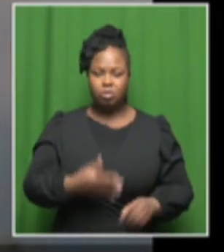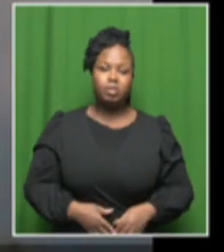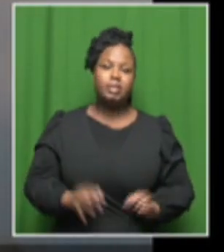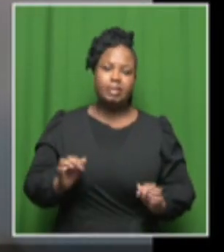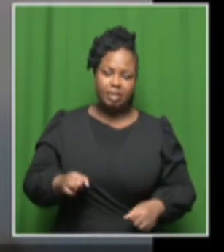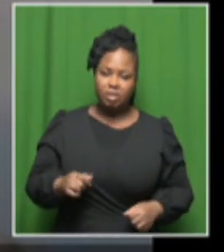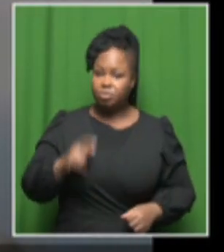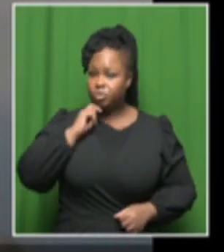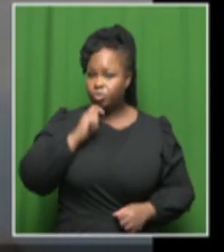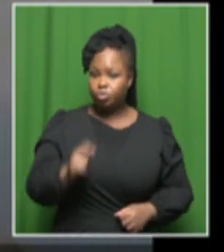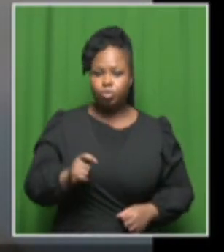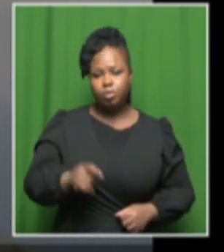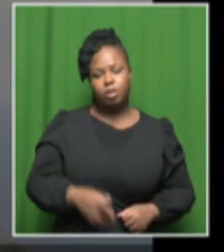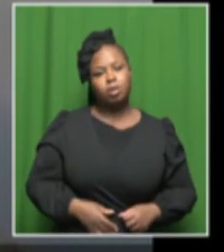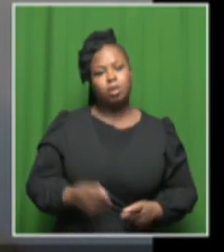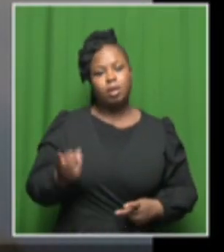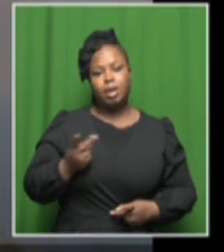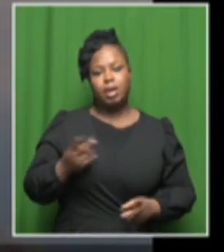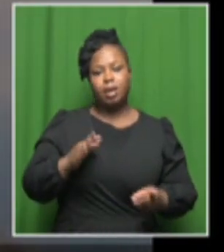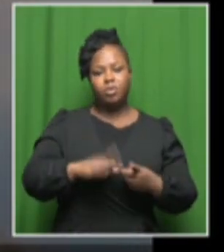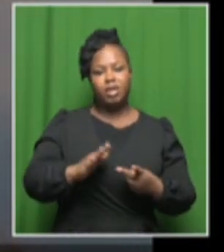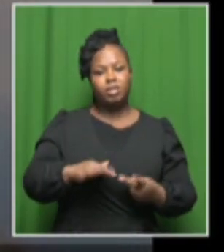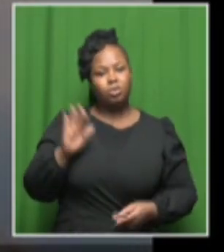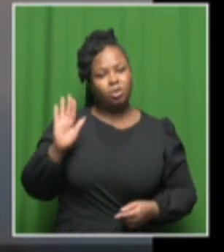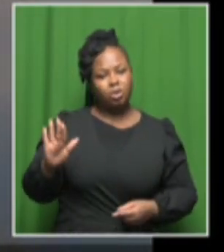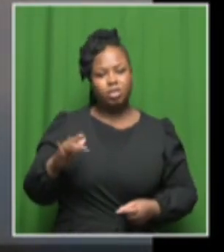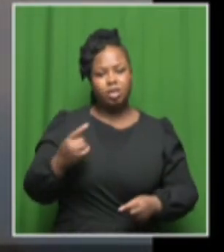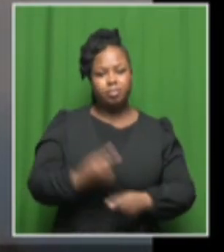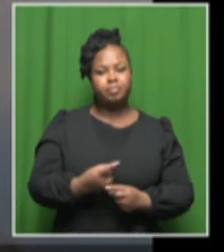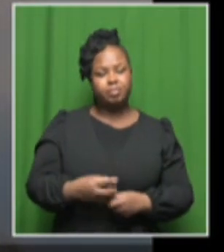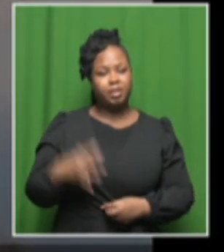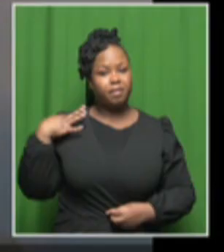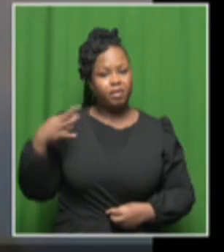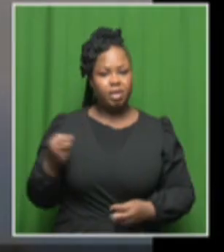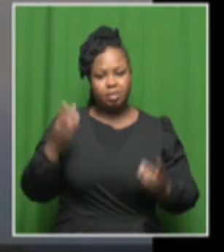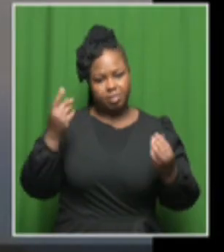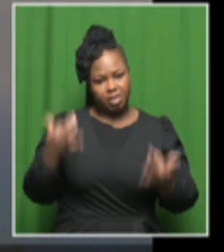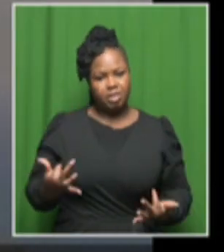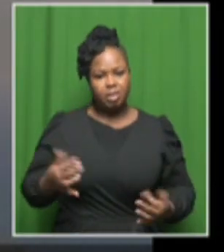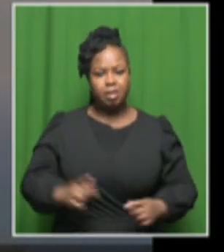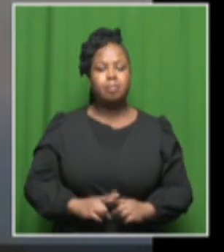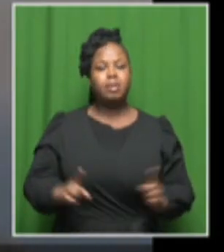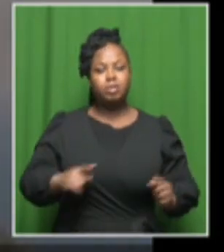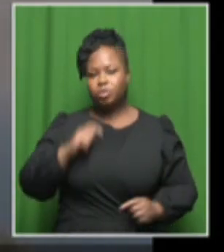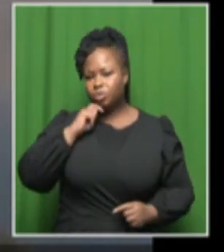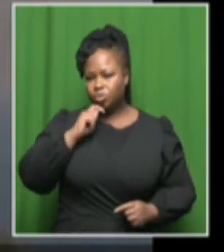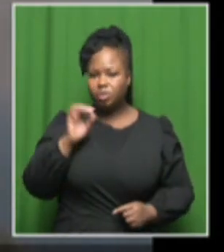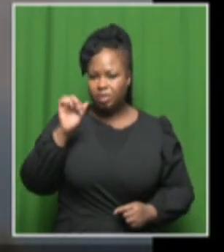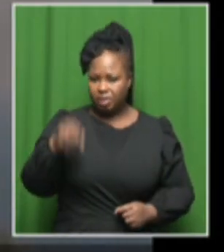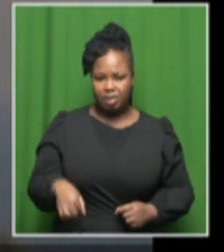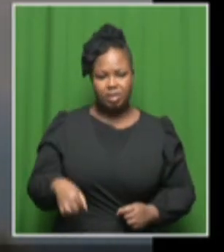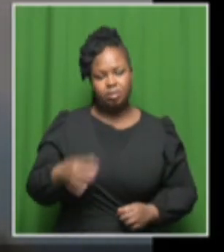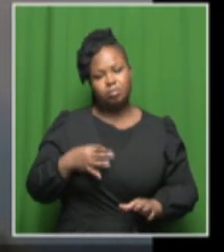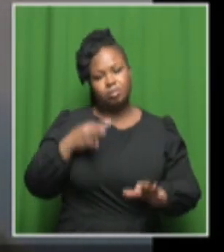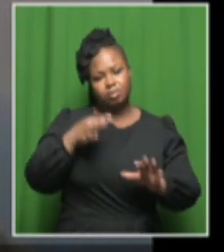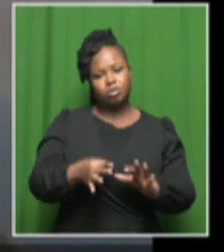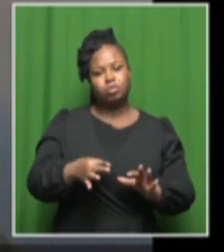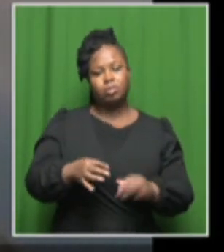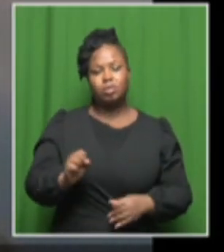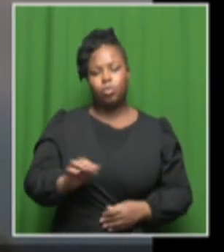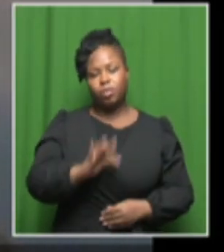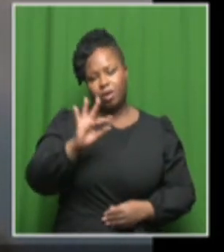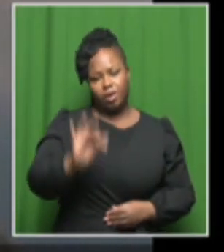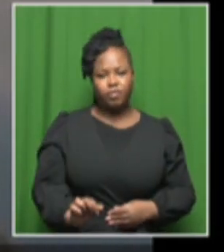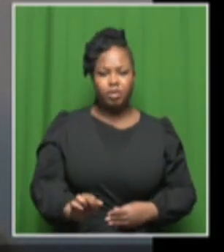was not really popular when you look into the nitty-gritties of him being a finance minister, but he did make positive contributions to South